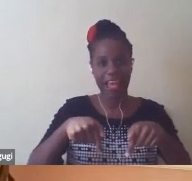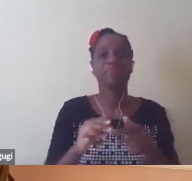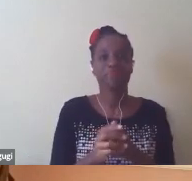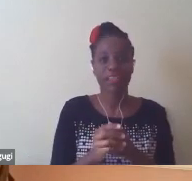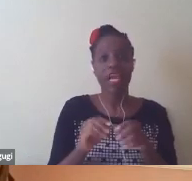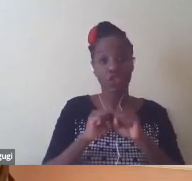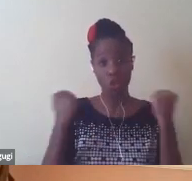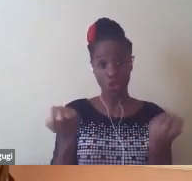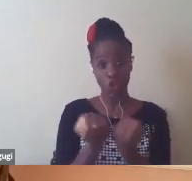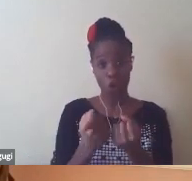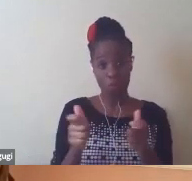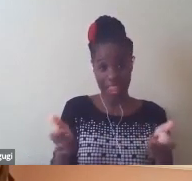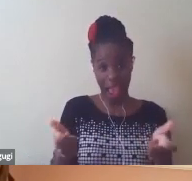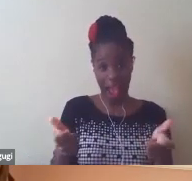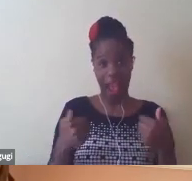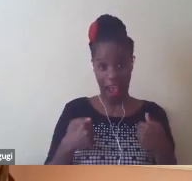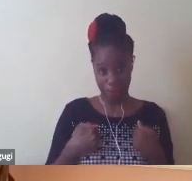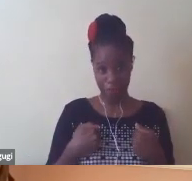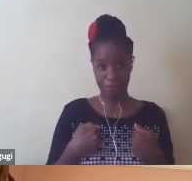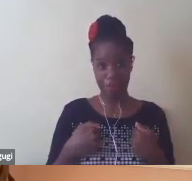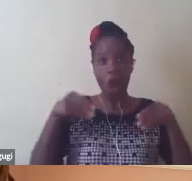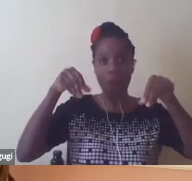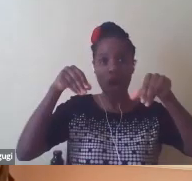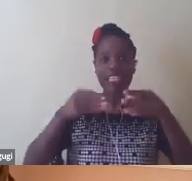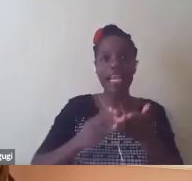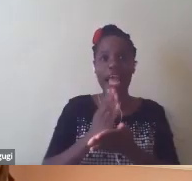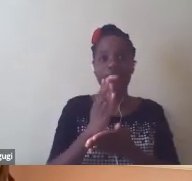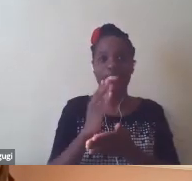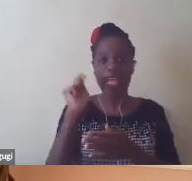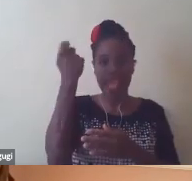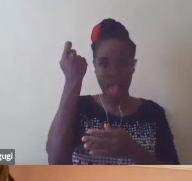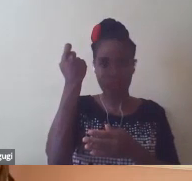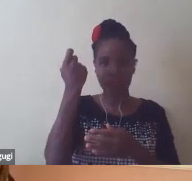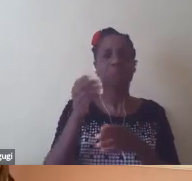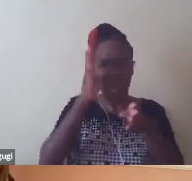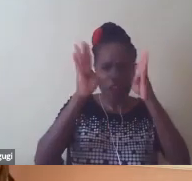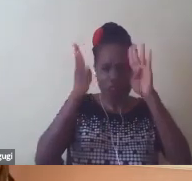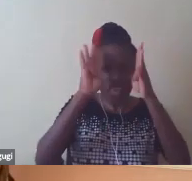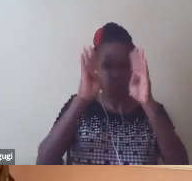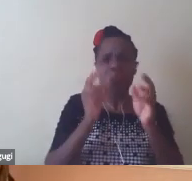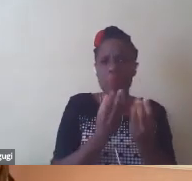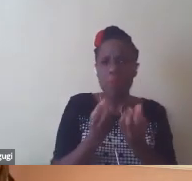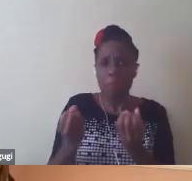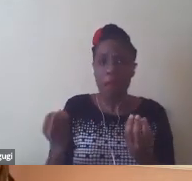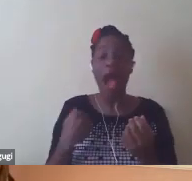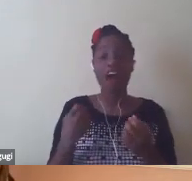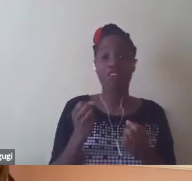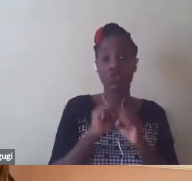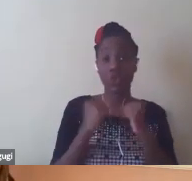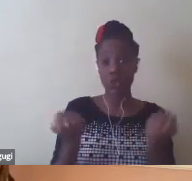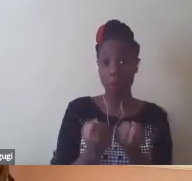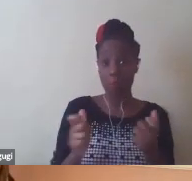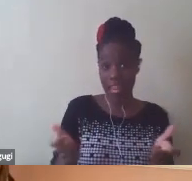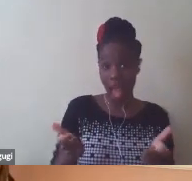social media. Now, the Quality Rights Kenya is very innovative and we are currently live on several platforms. Actually, we